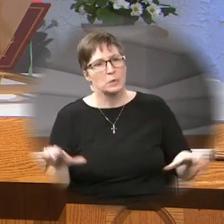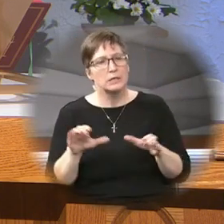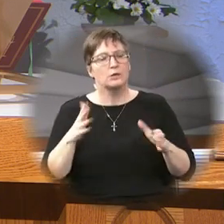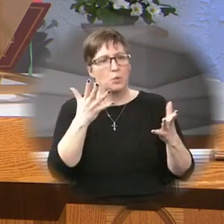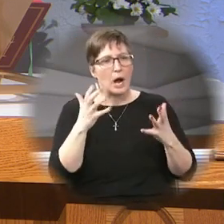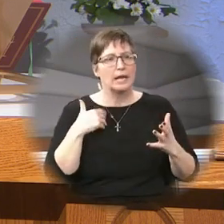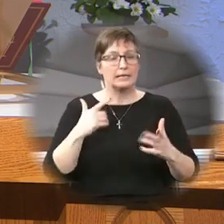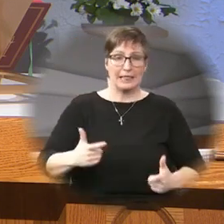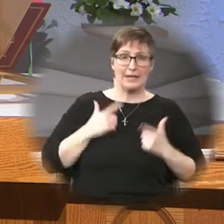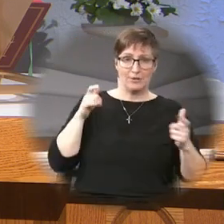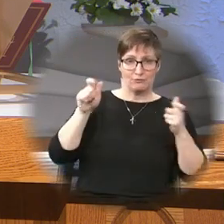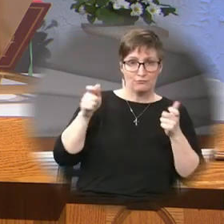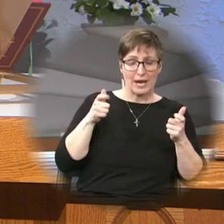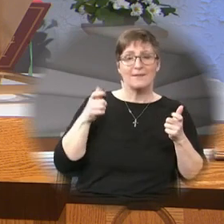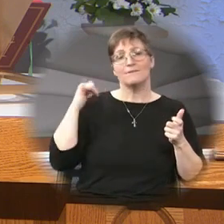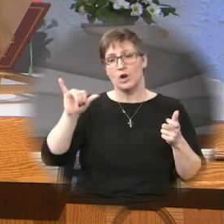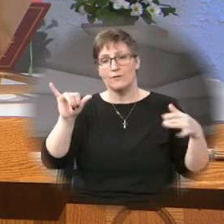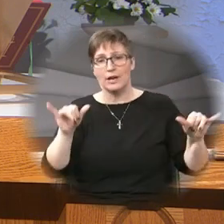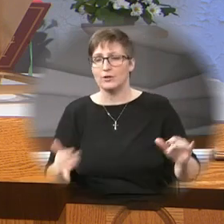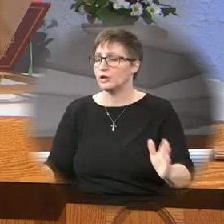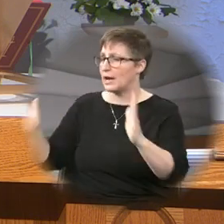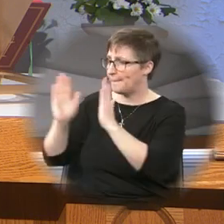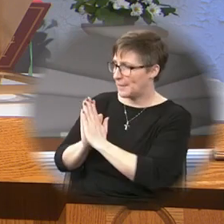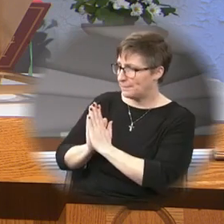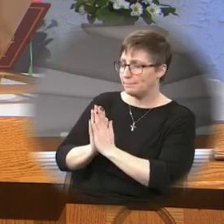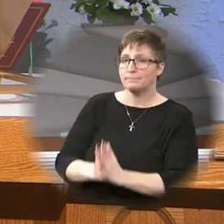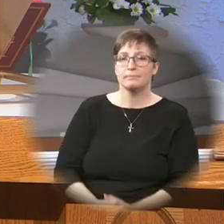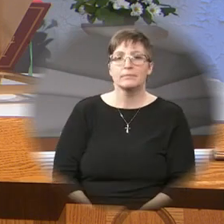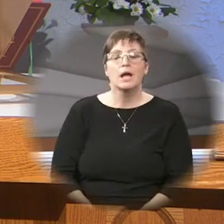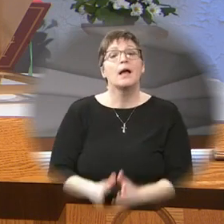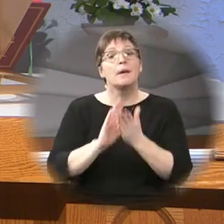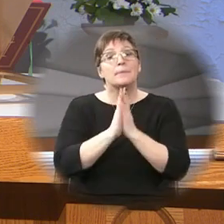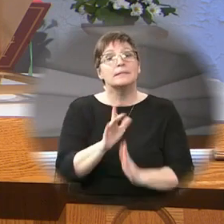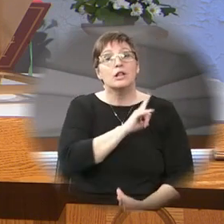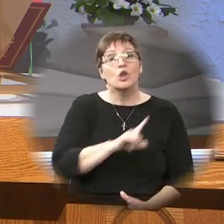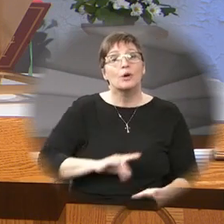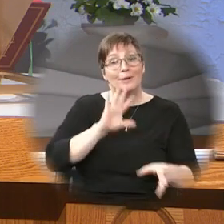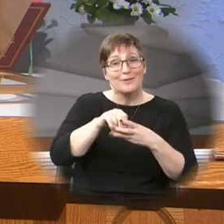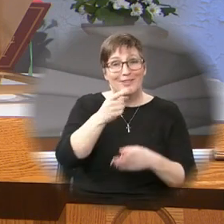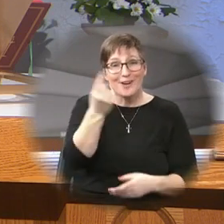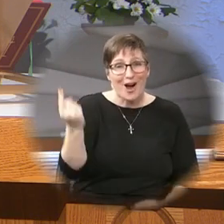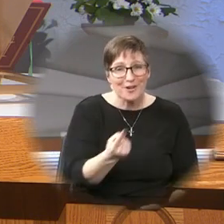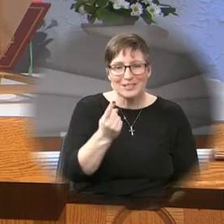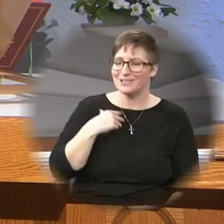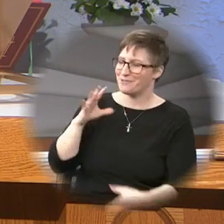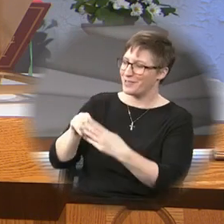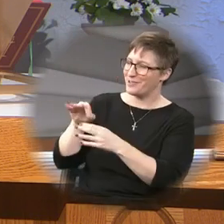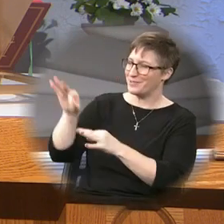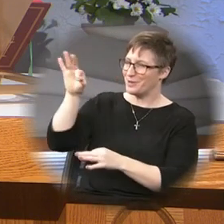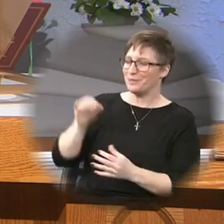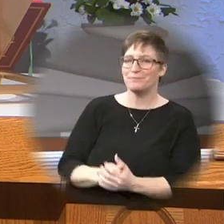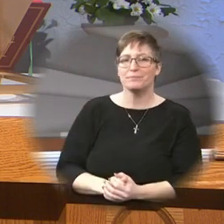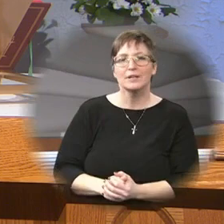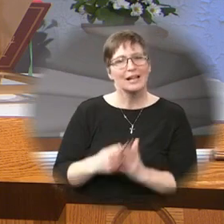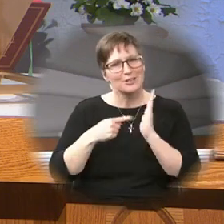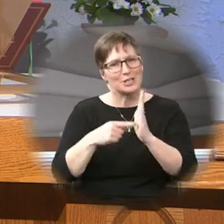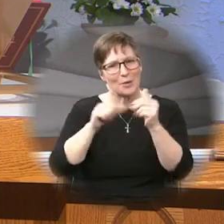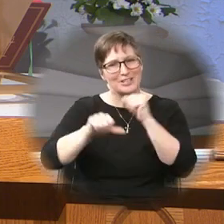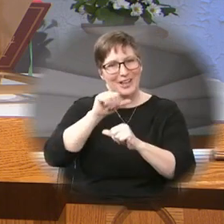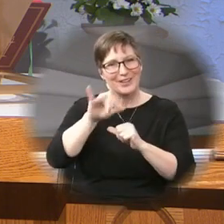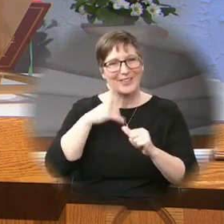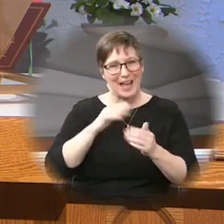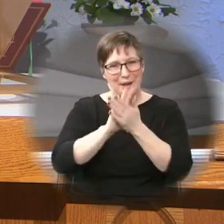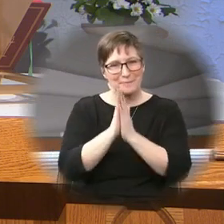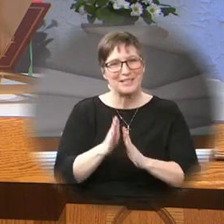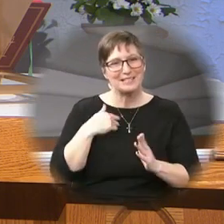will, who live and reign forever and ever. Amen. The peace of the Lord be with you always. And with your spirit. Let us offer to those